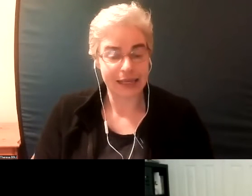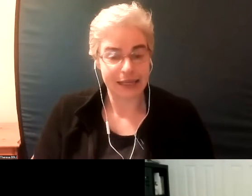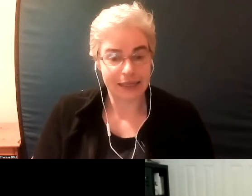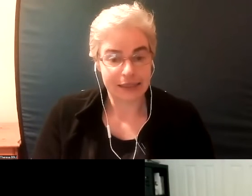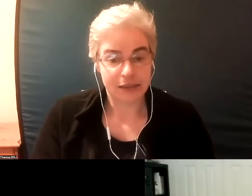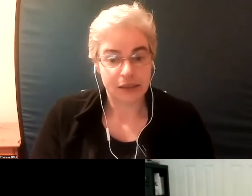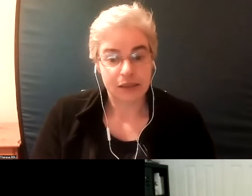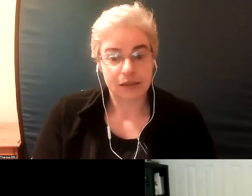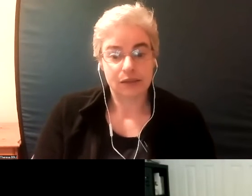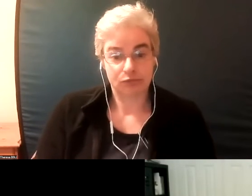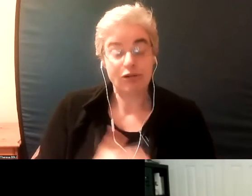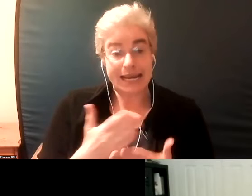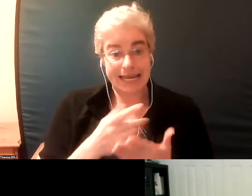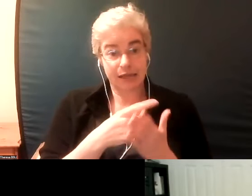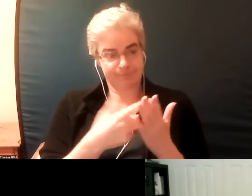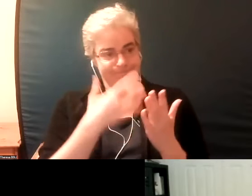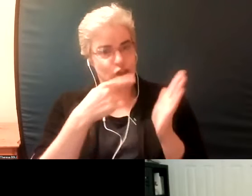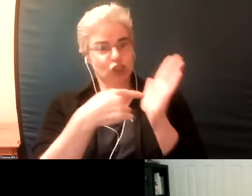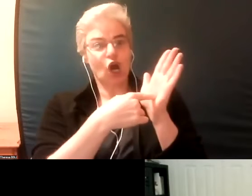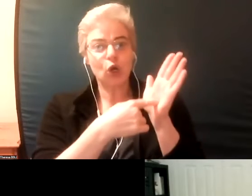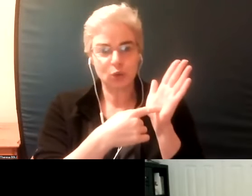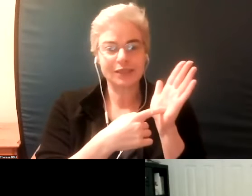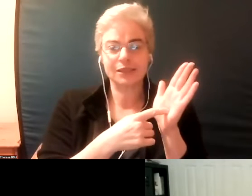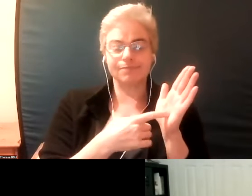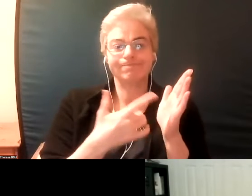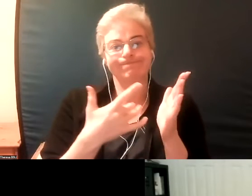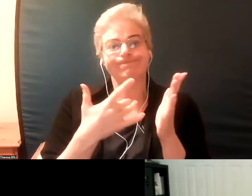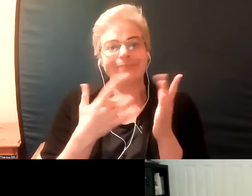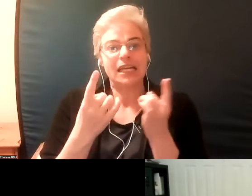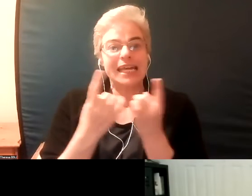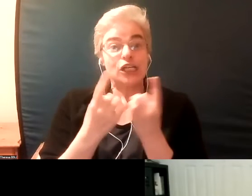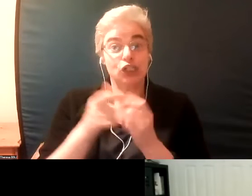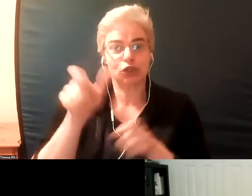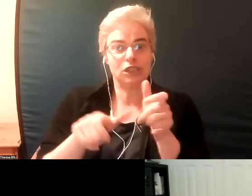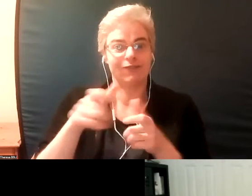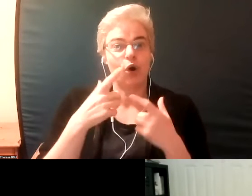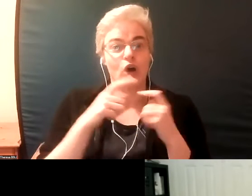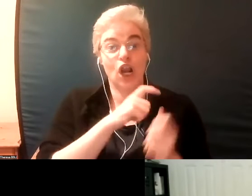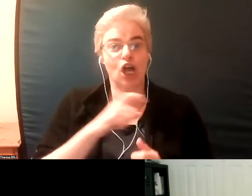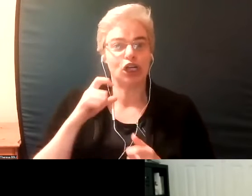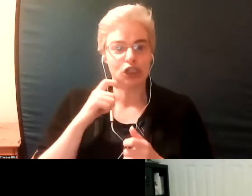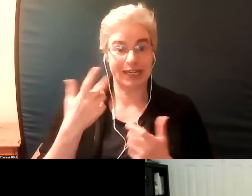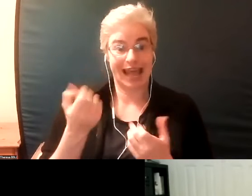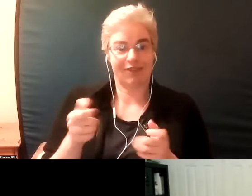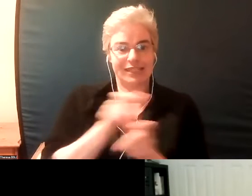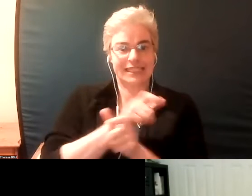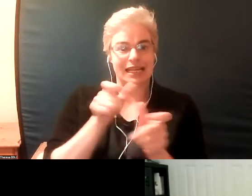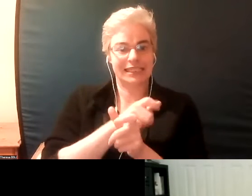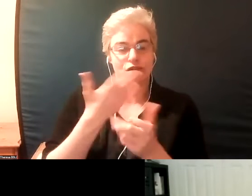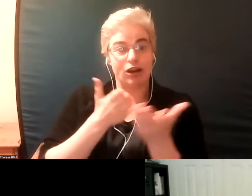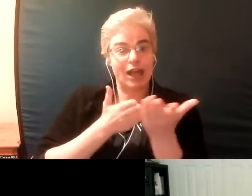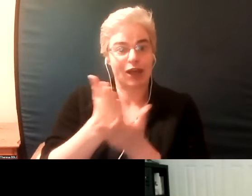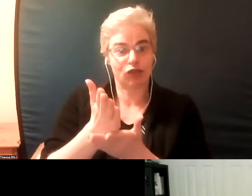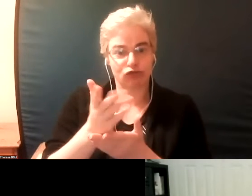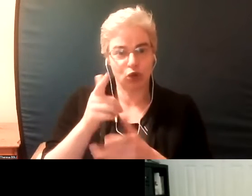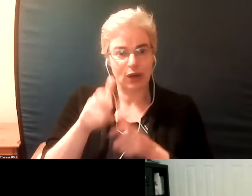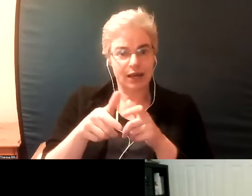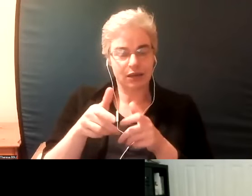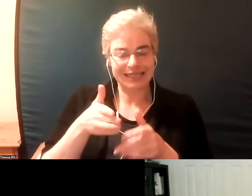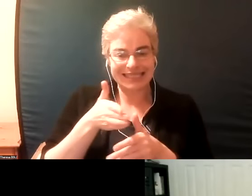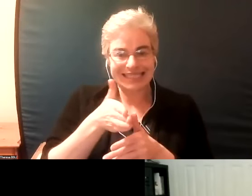issues for dyslexic clergy trying to pass through the system in a more normal way. We are a